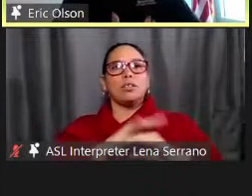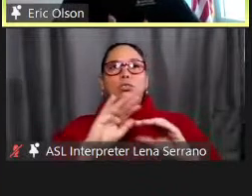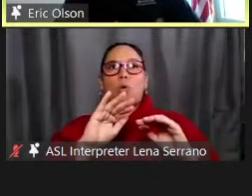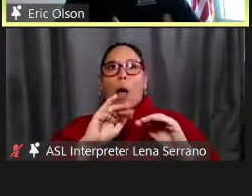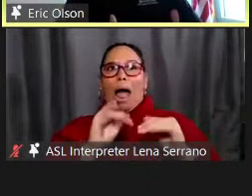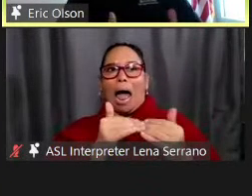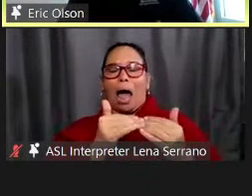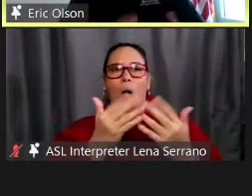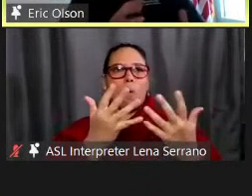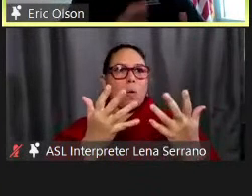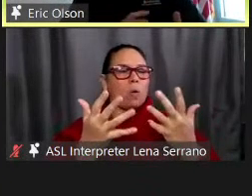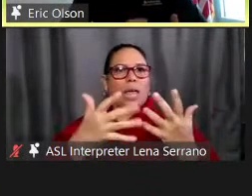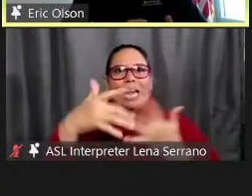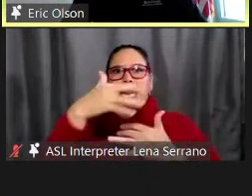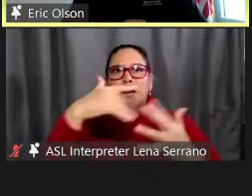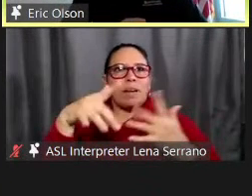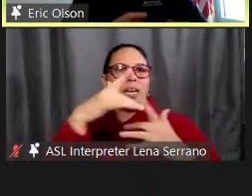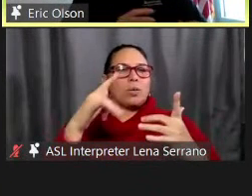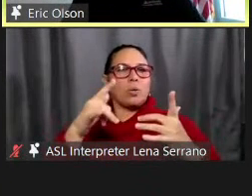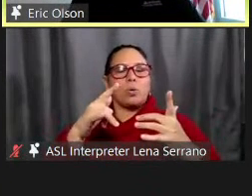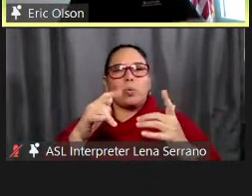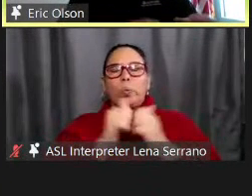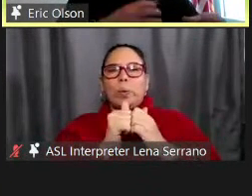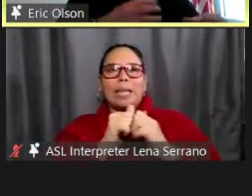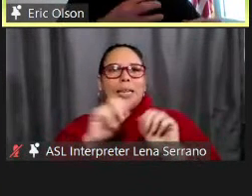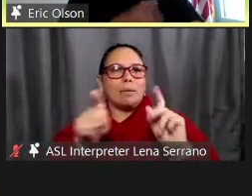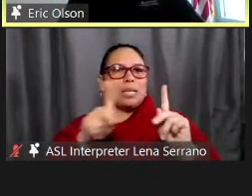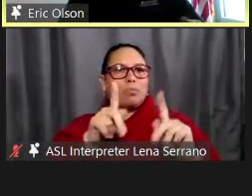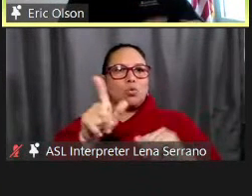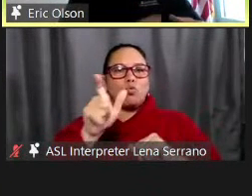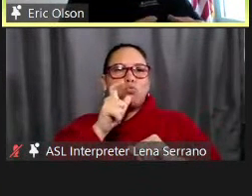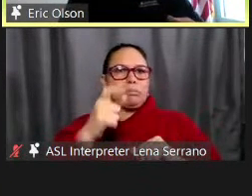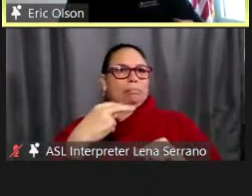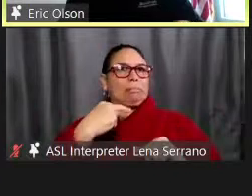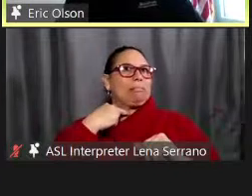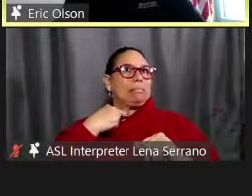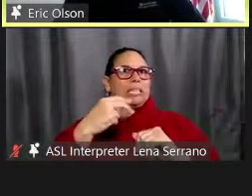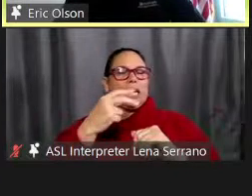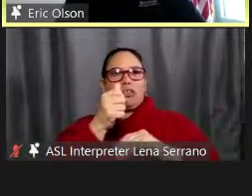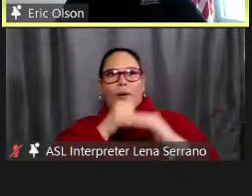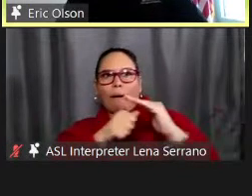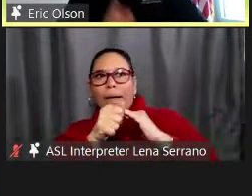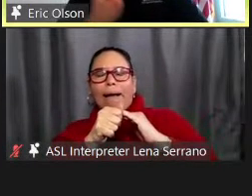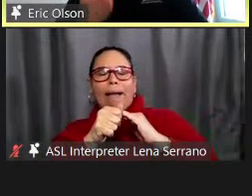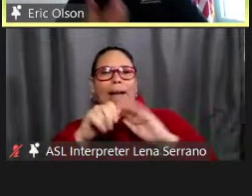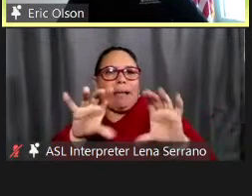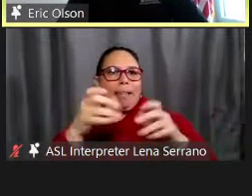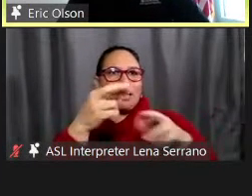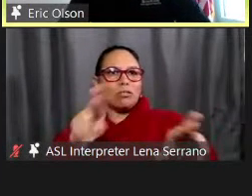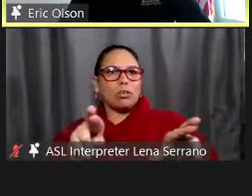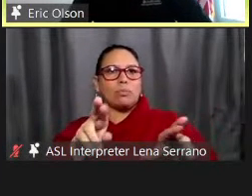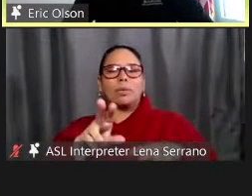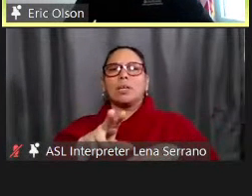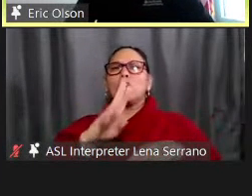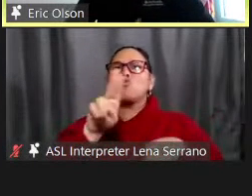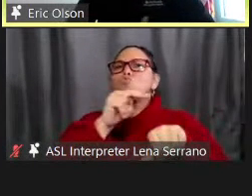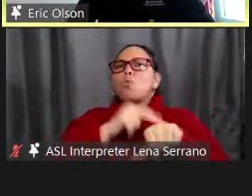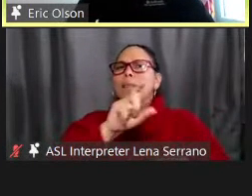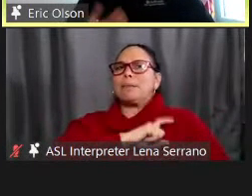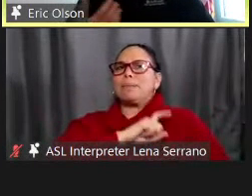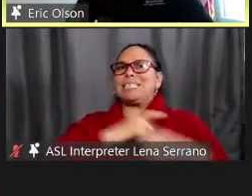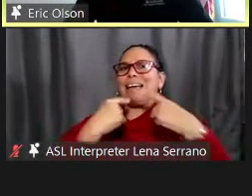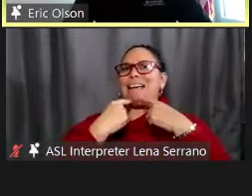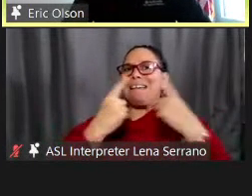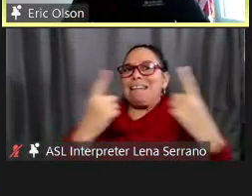interface with people that are confined and barricaded themselves into an office setting or a closed classroom. They're going to announce their presence at the